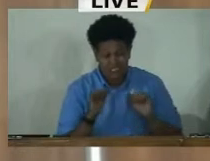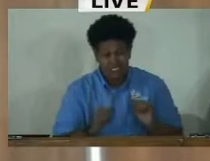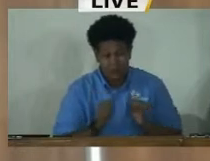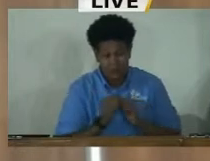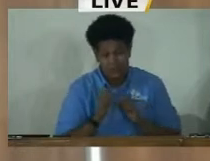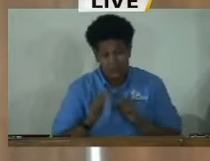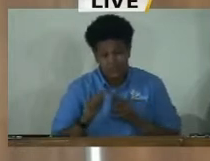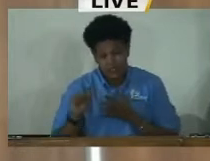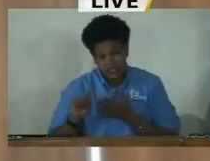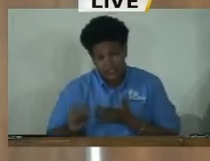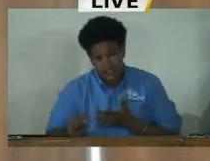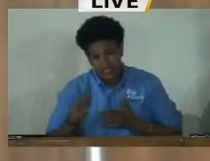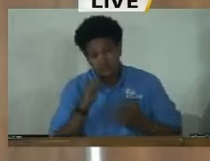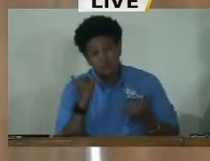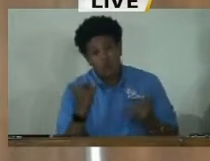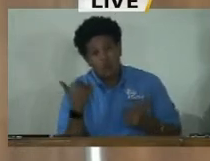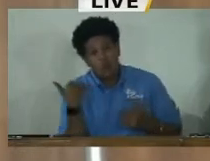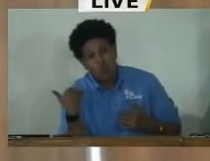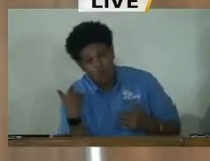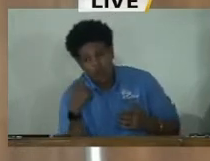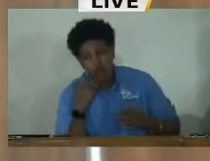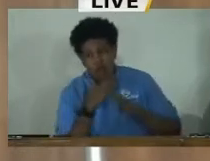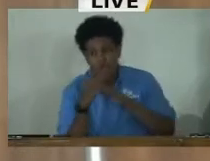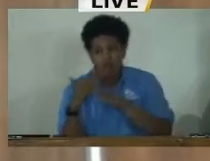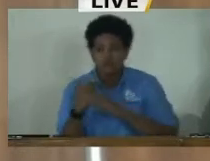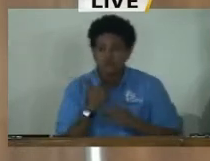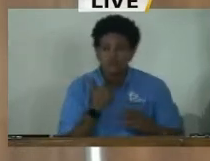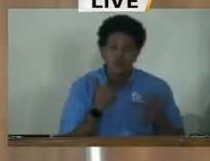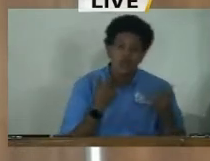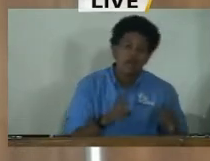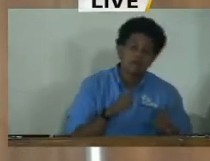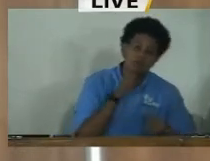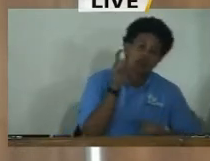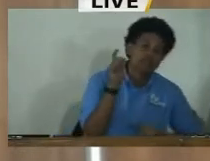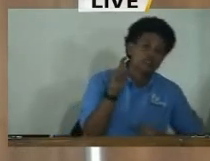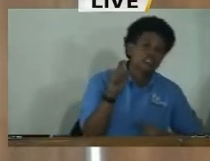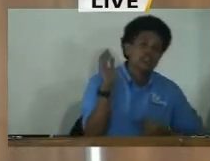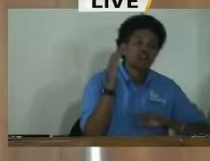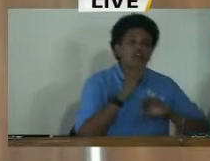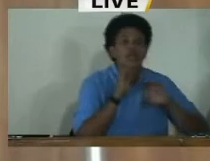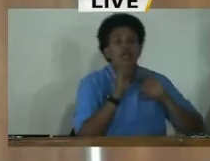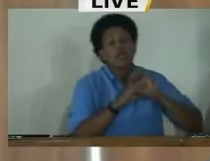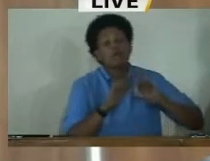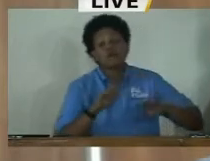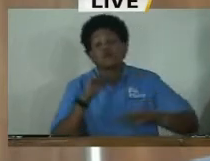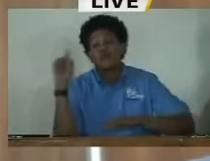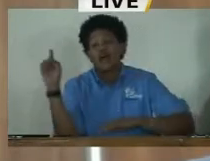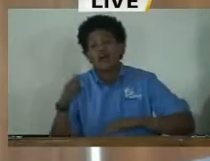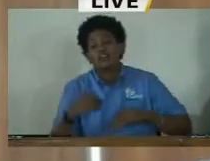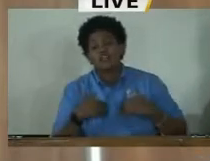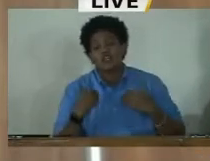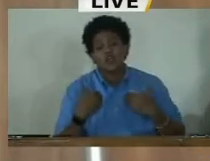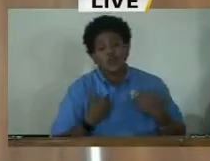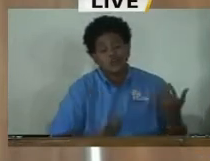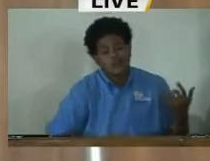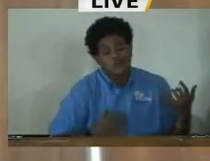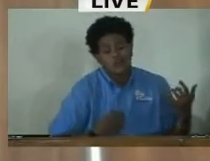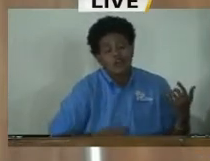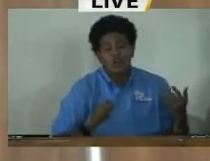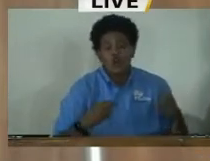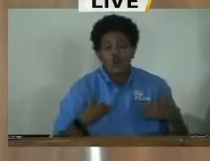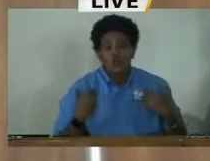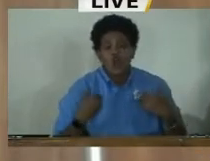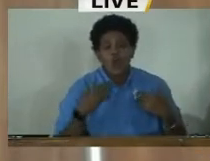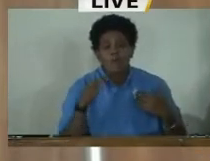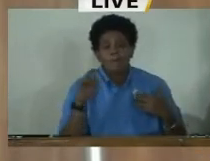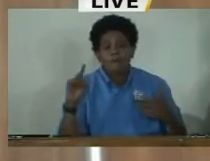that are currently onerous and bureaucratic. It's an unnecessary imposition to ask a young guitarist or a young band